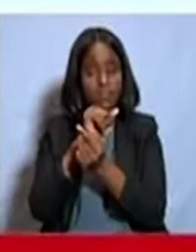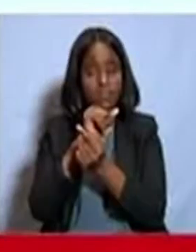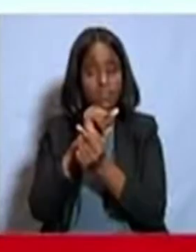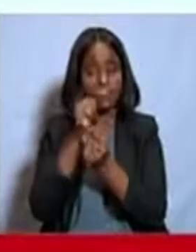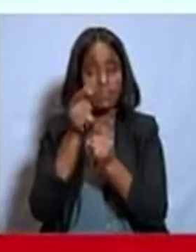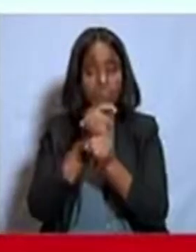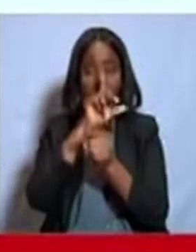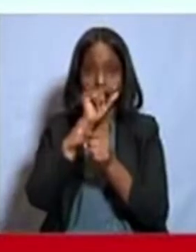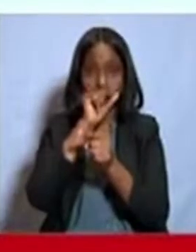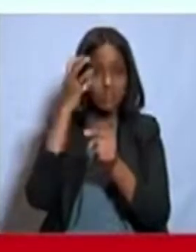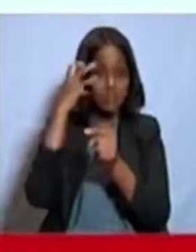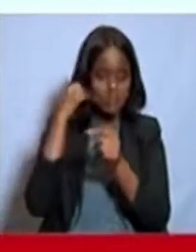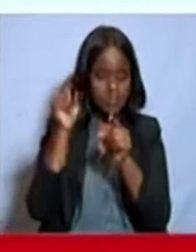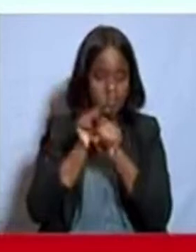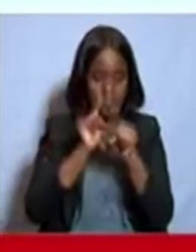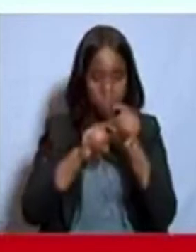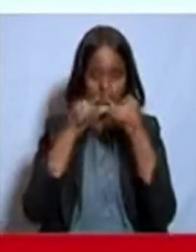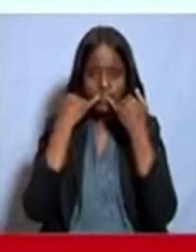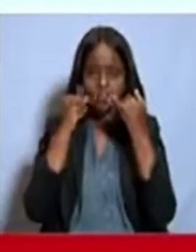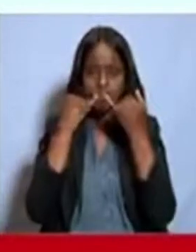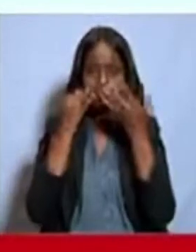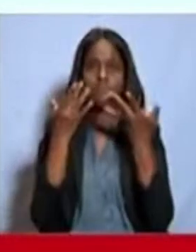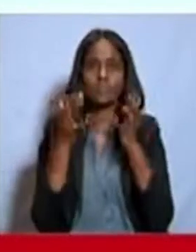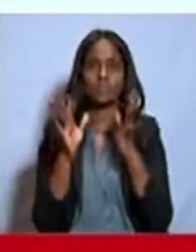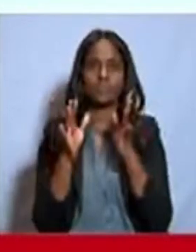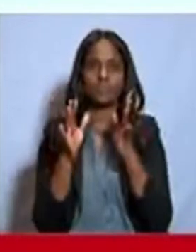Livingstone office and confirmed that